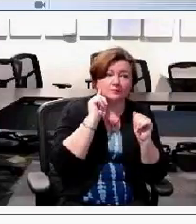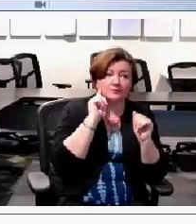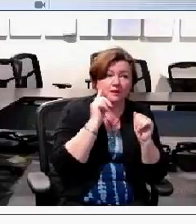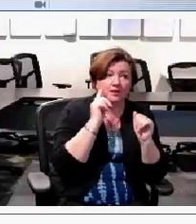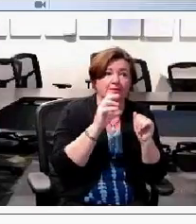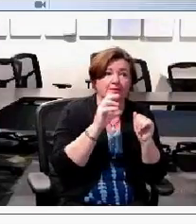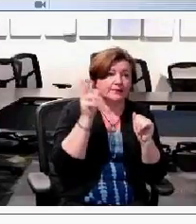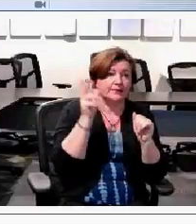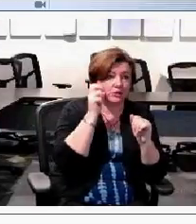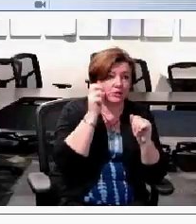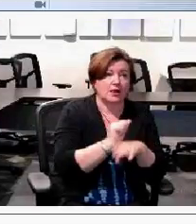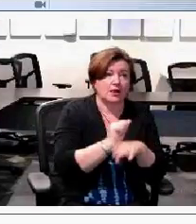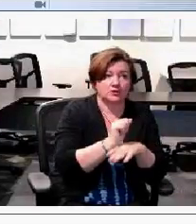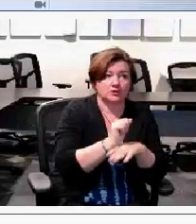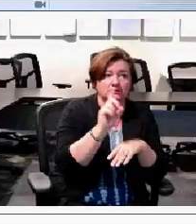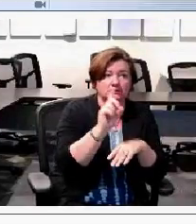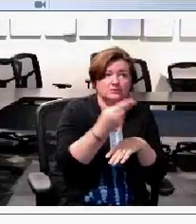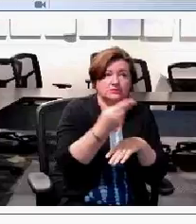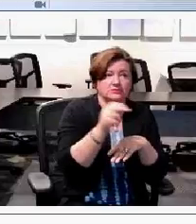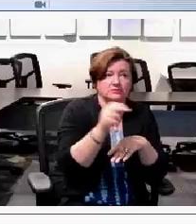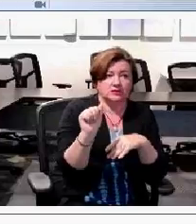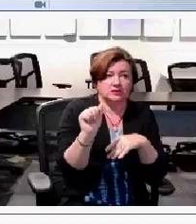Alberta. I'm not sure why this is here.